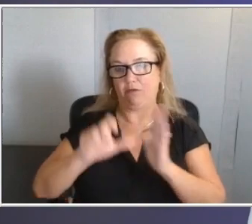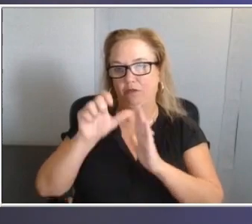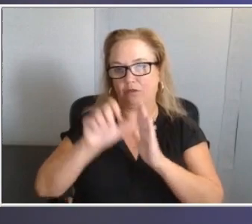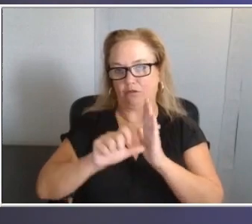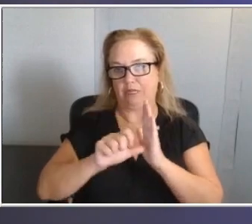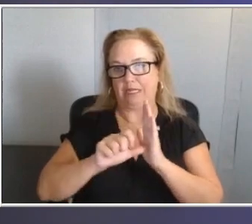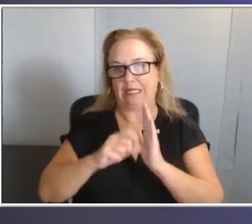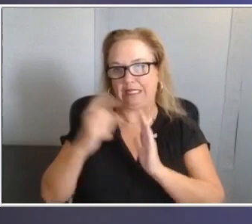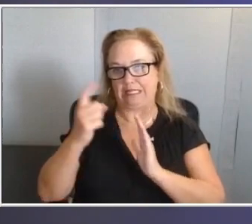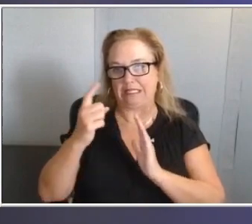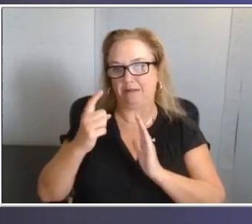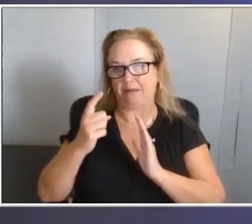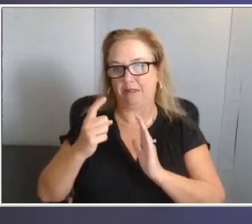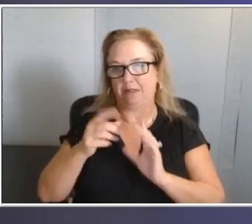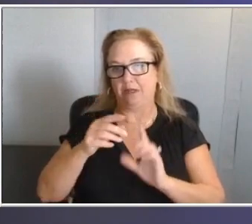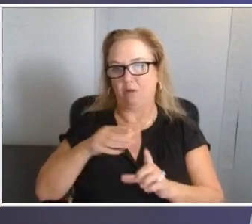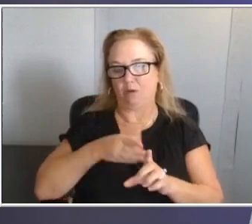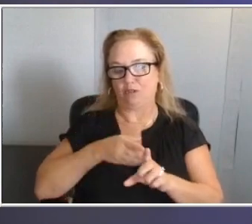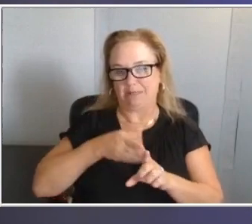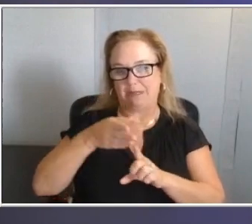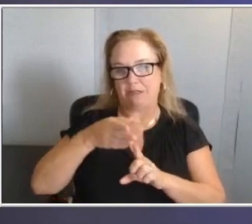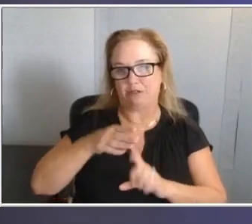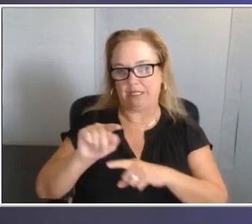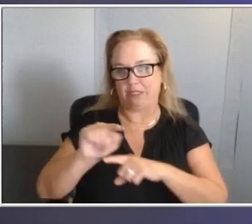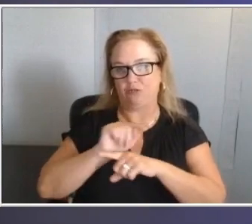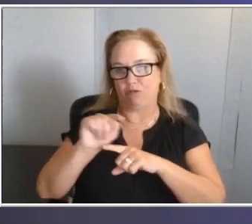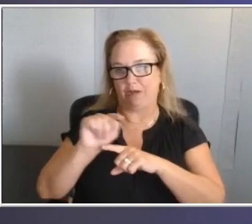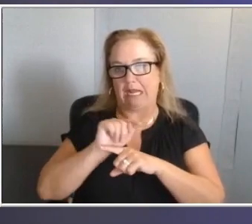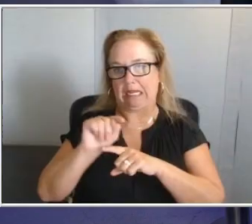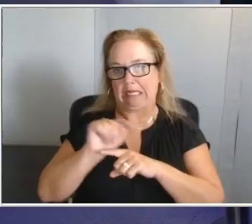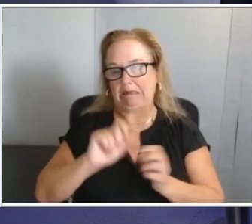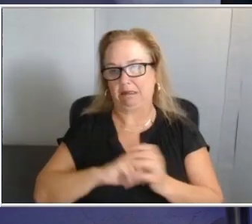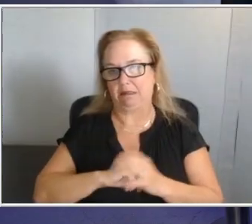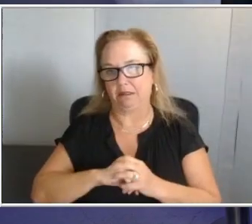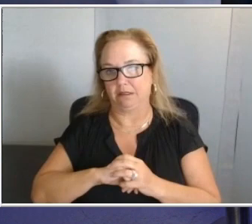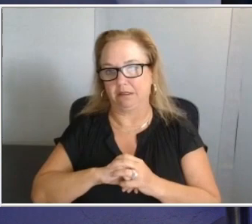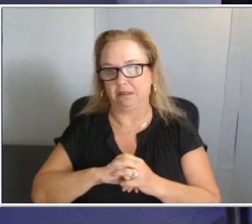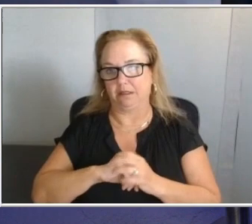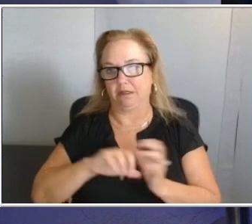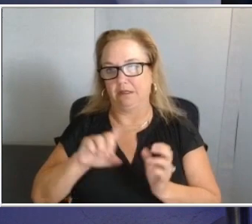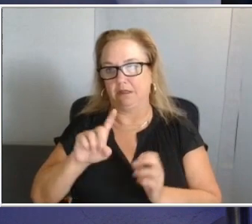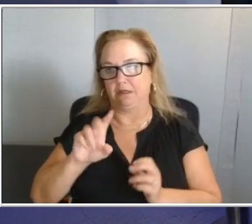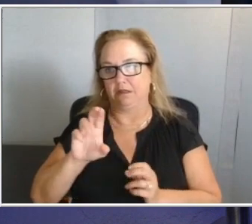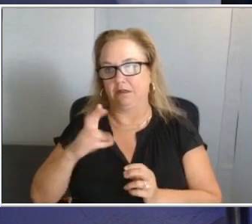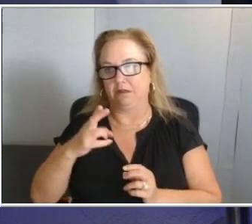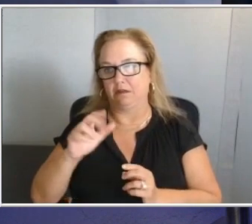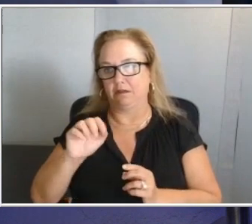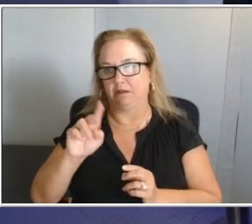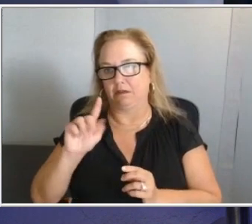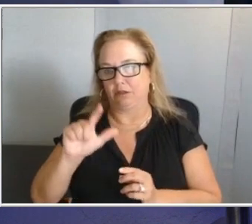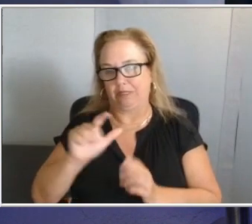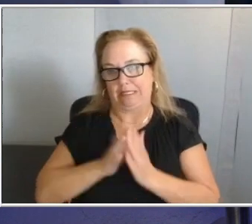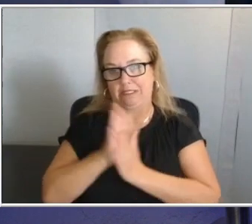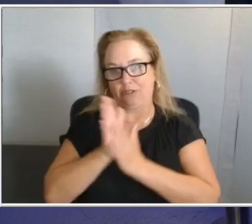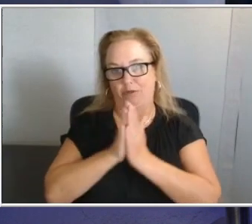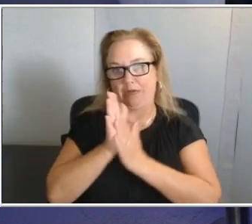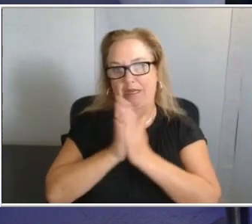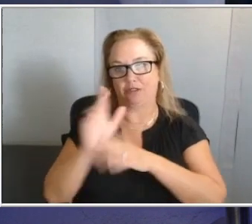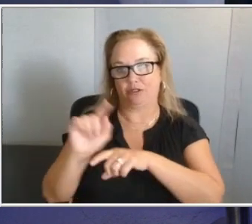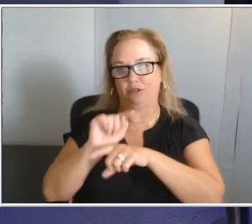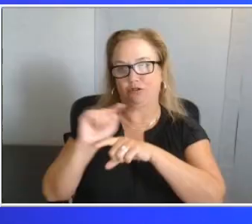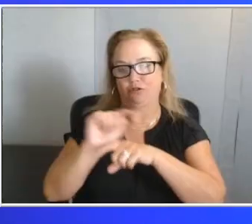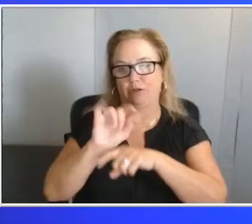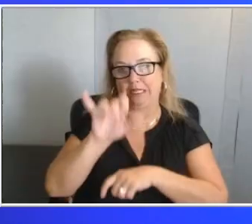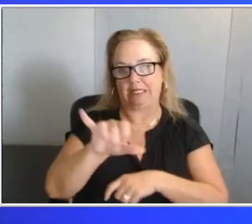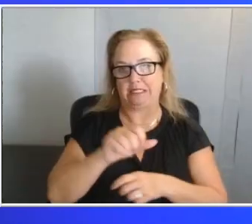something that we're kind of specially trained to do, so I would seek us out specifically. Dr. Holding, as Dr. D'Souza, this is your passion. You're trained in this. Yeah, and